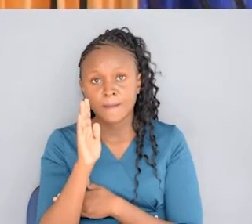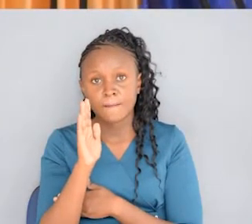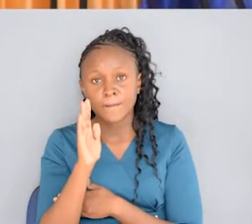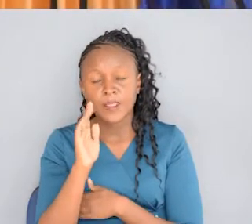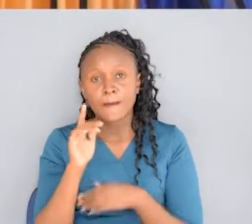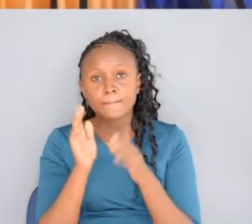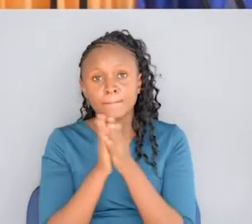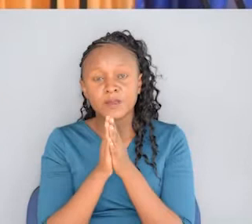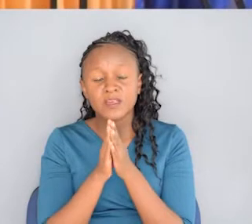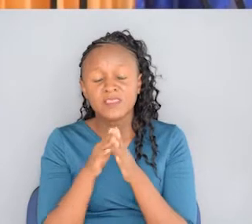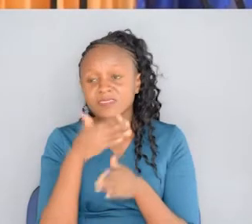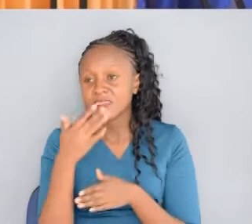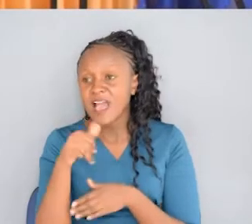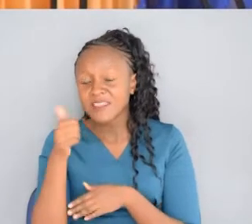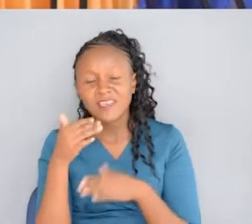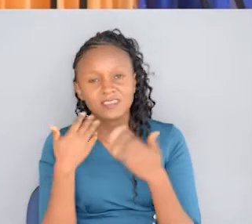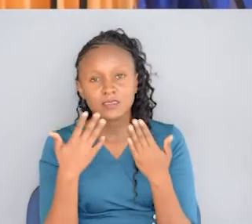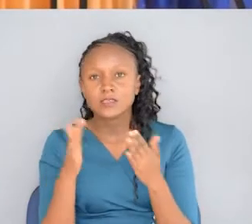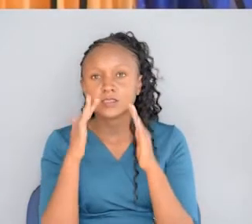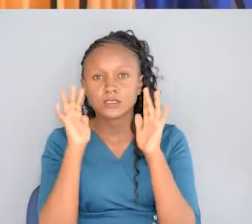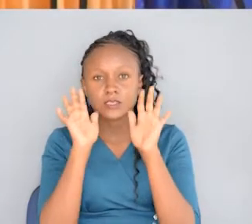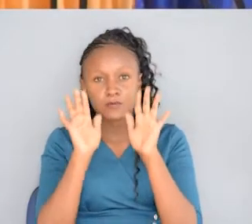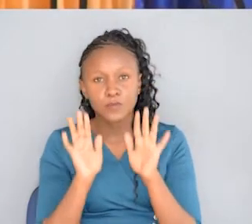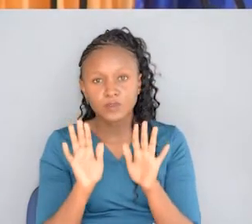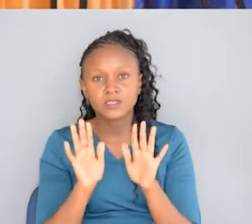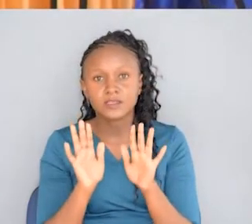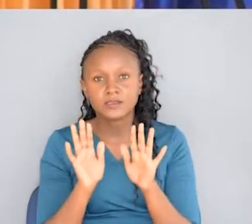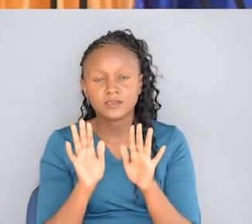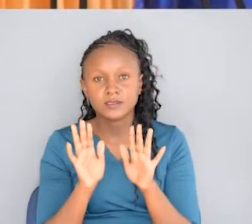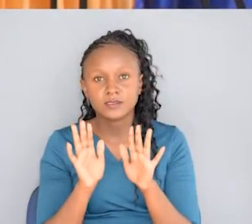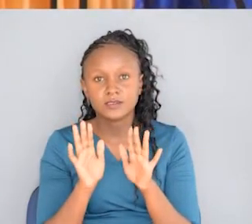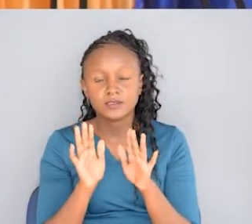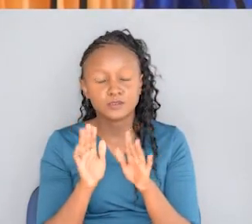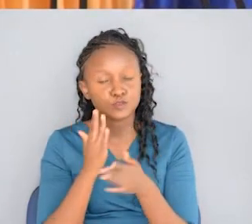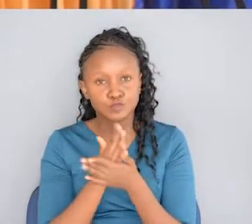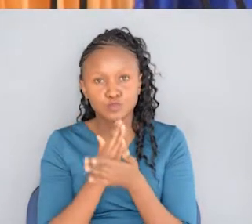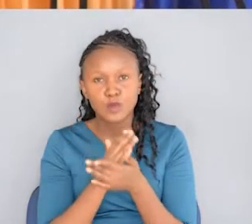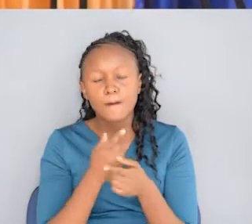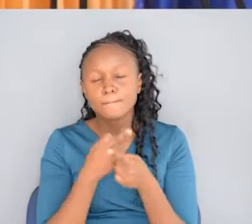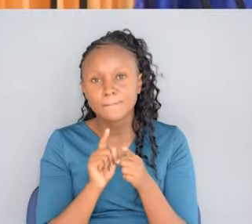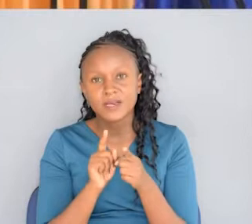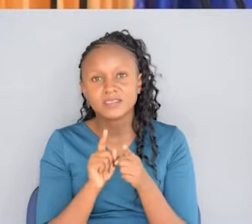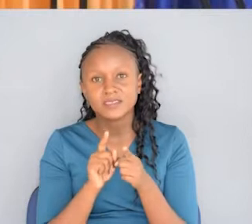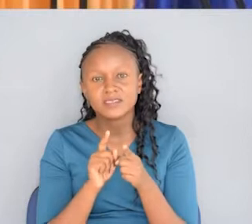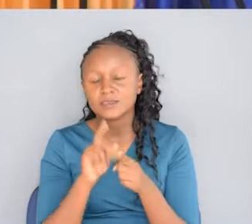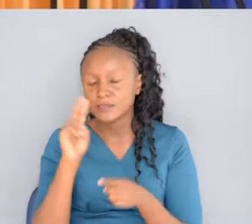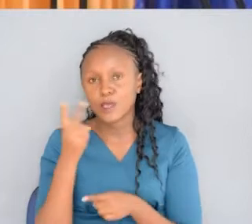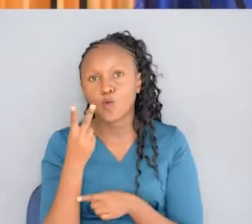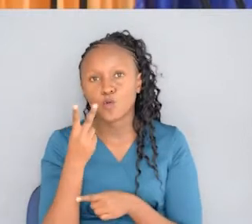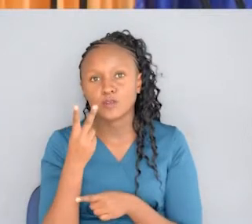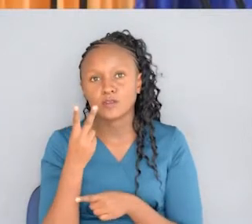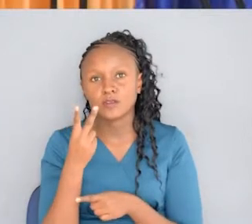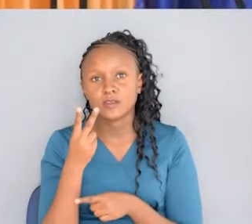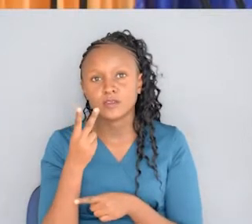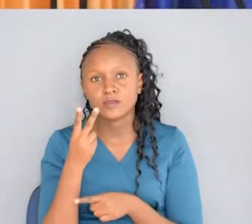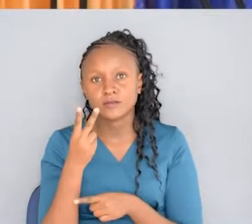with our Savior is the beginning. And we must daily, daily pursue to have communion with our